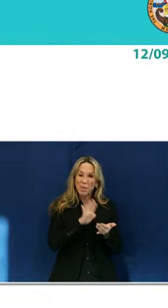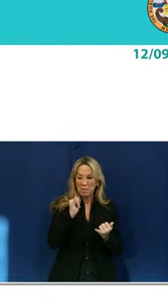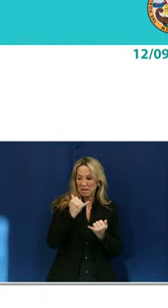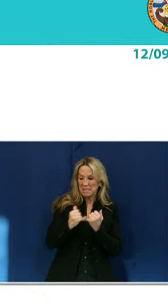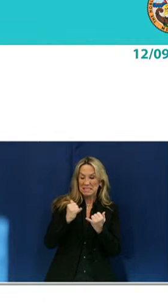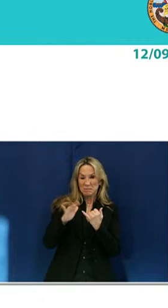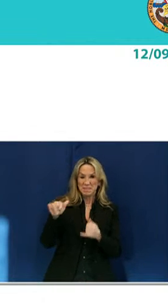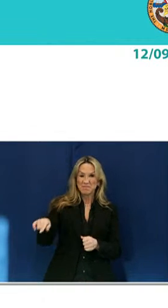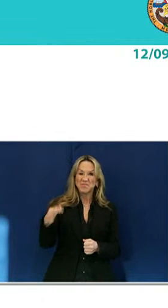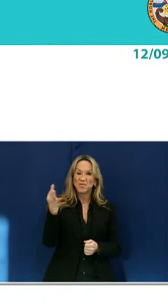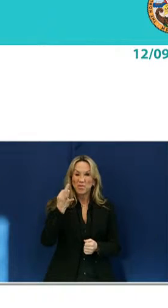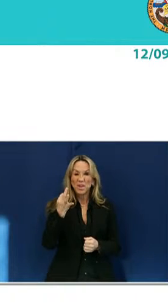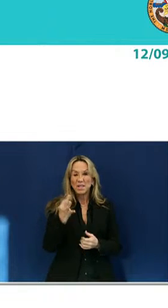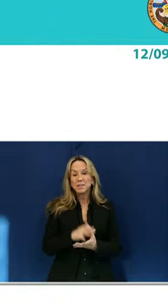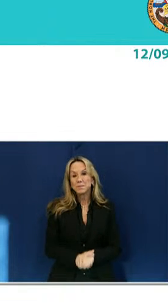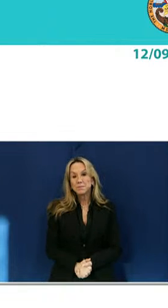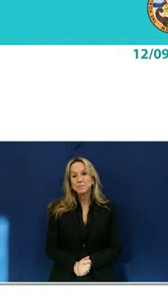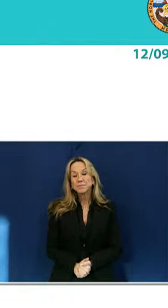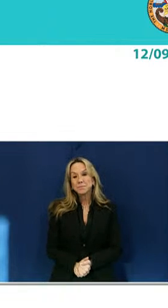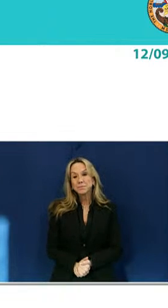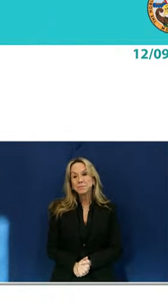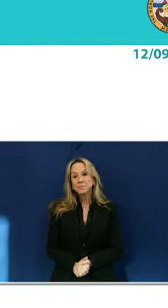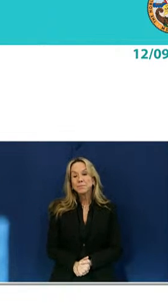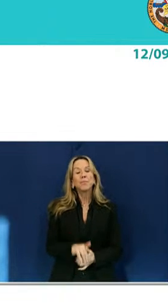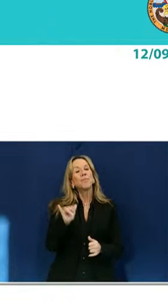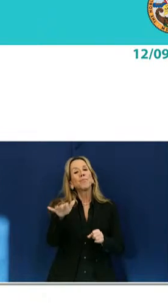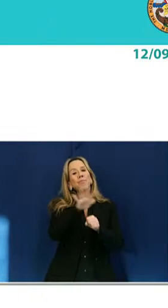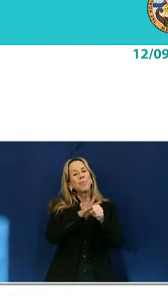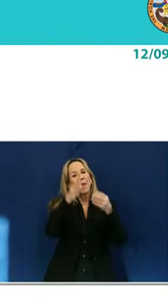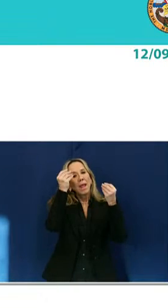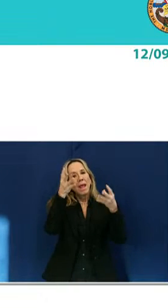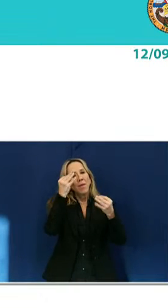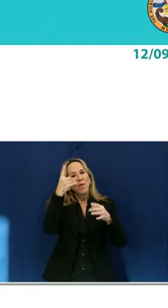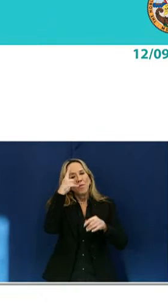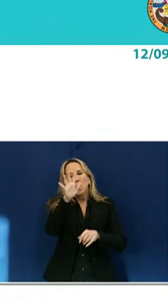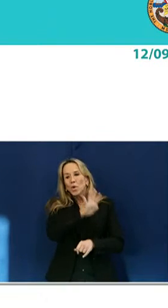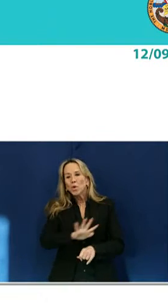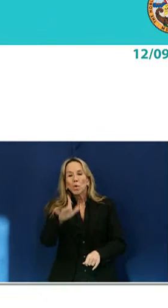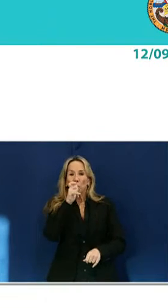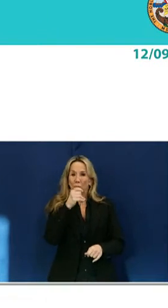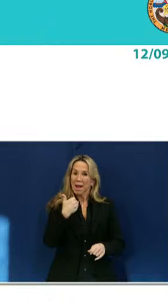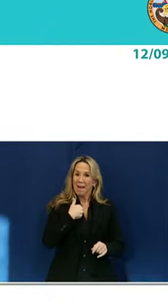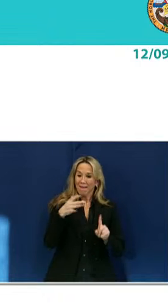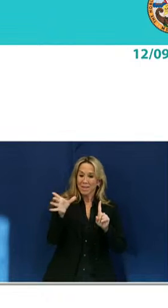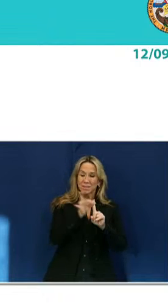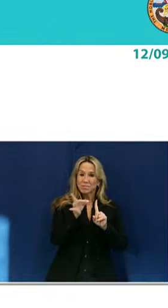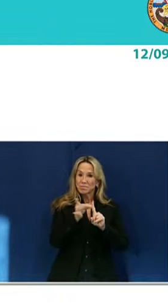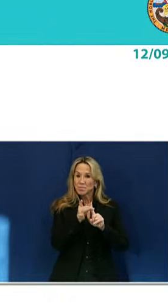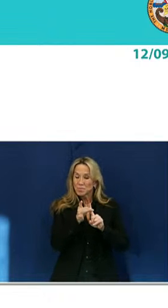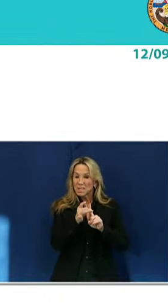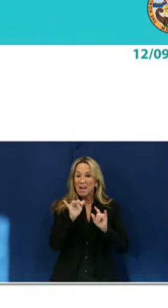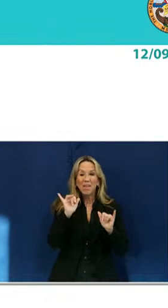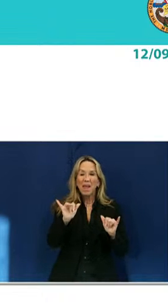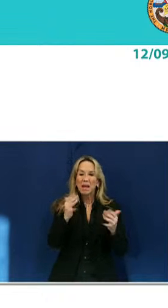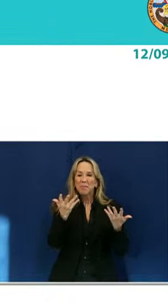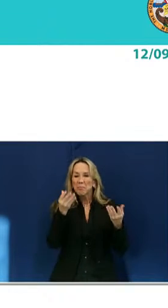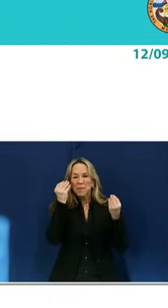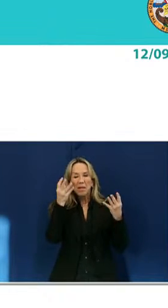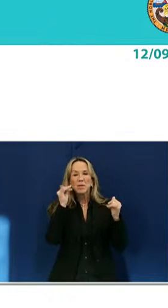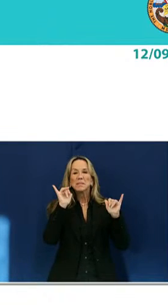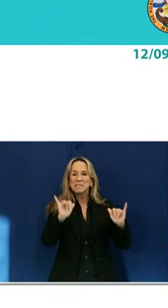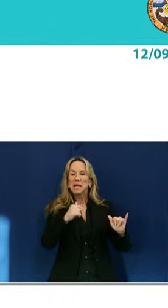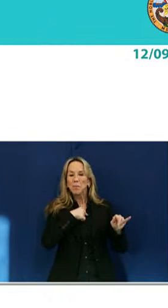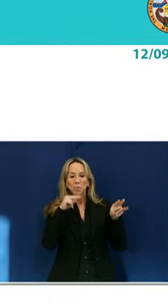week. Now, the demographics for the total number of cases is unchanged.